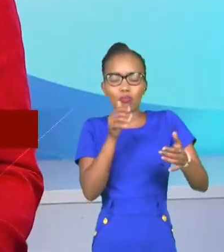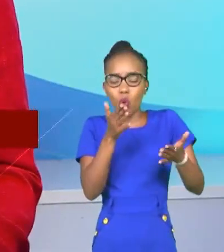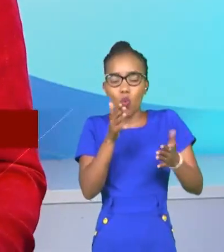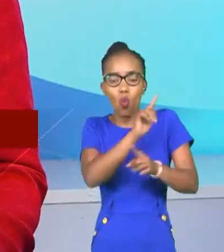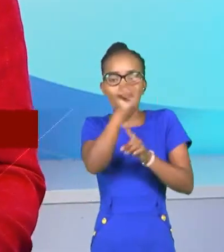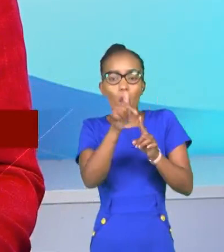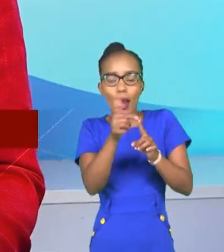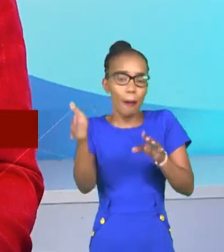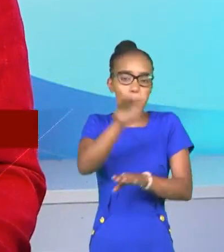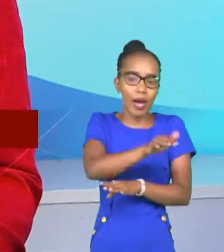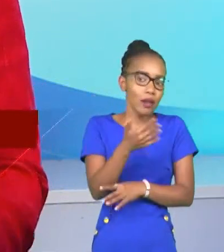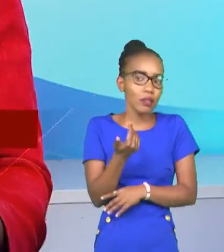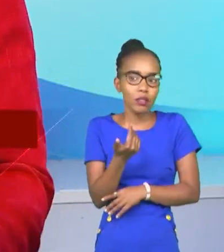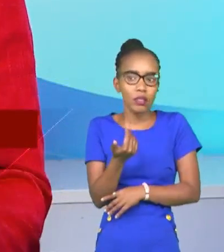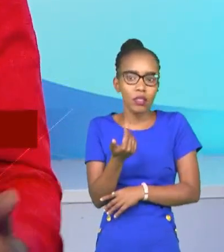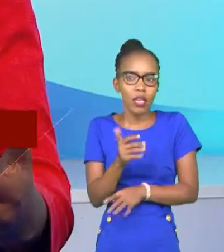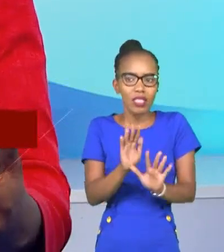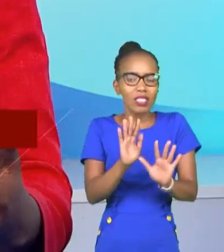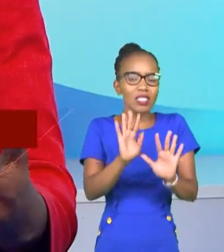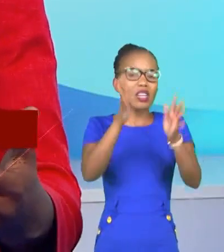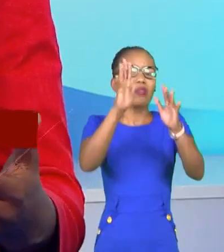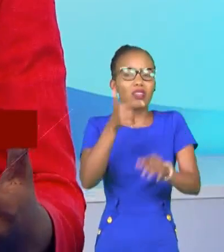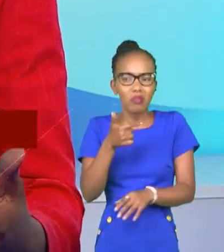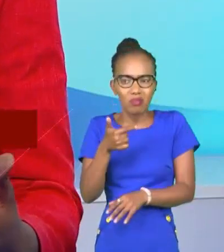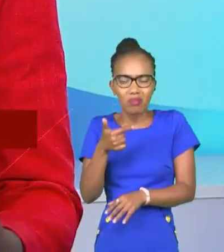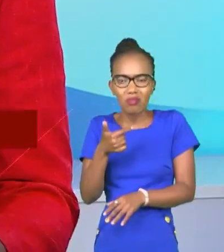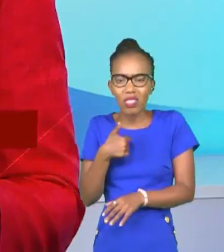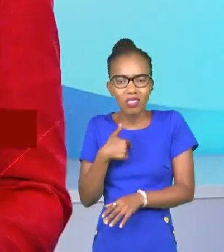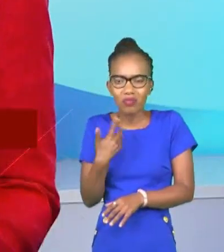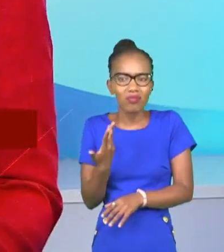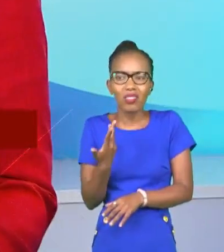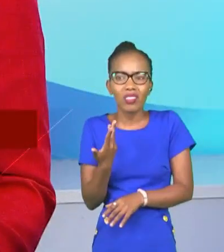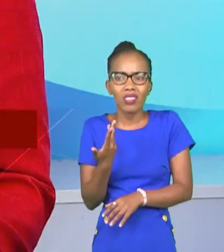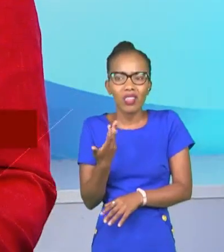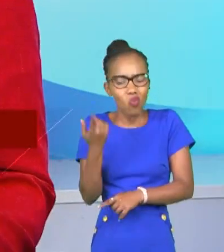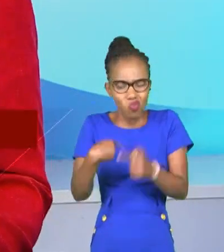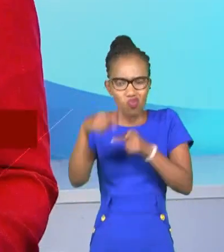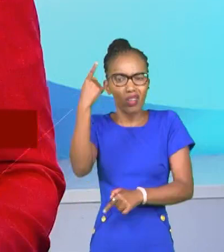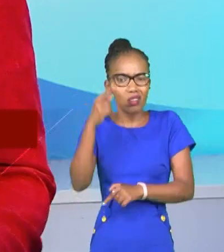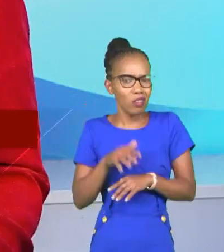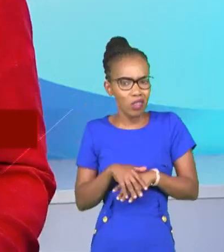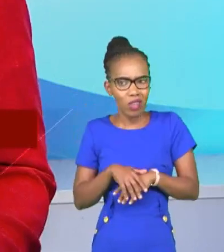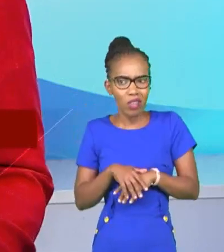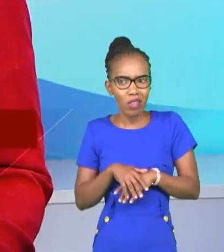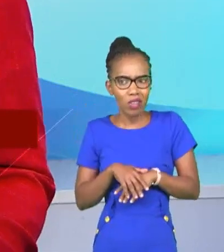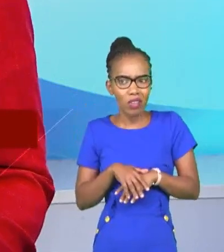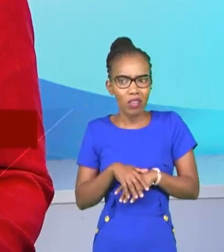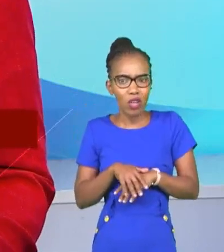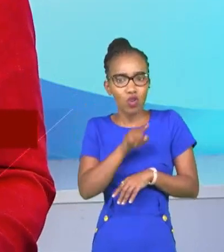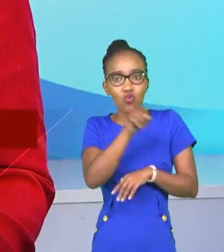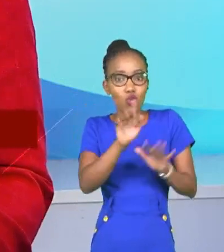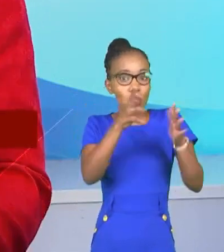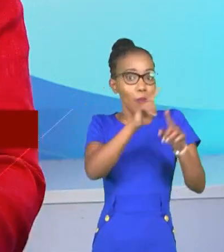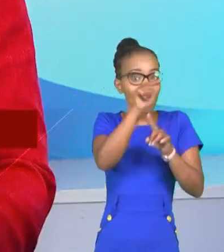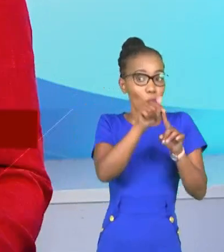say that, you don't celebrate that I've kept my wife. You only celebrate when you've married a second wife,